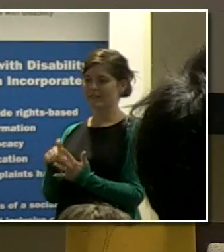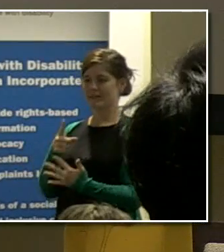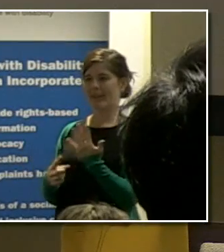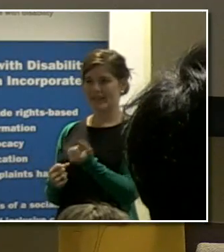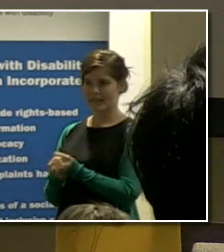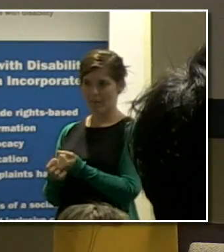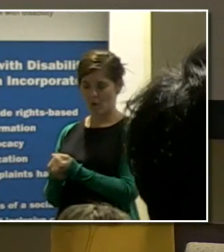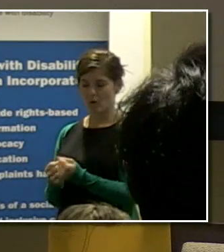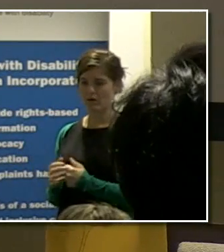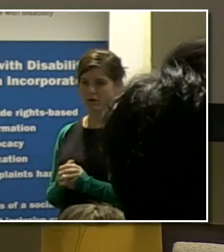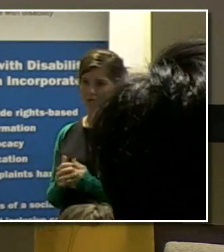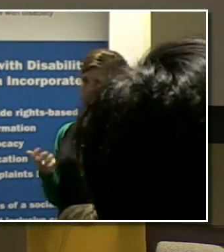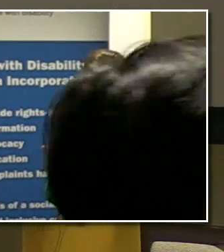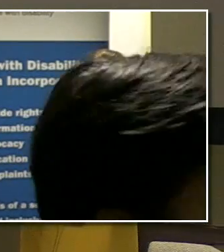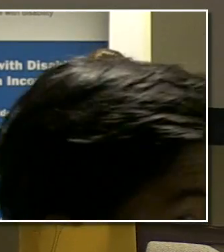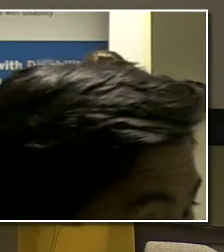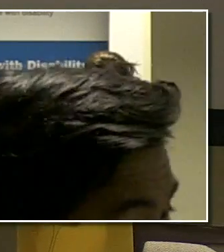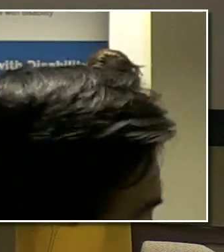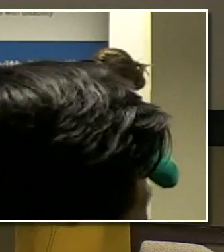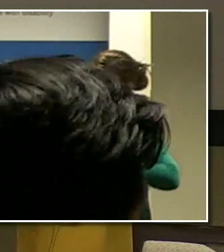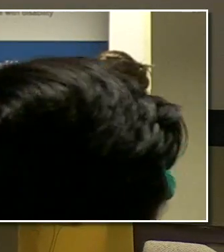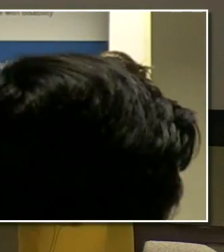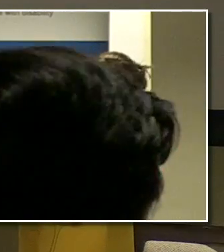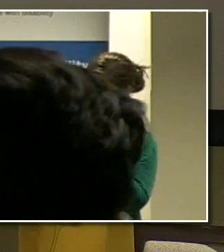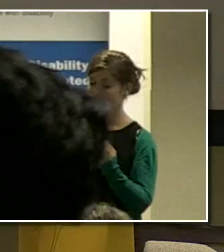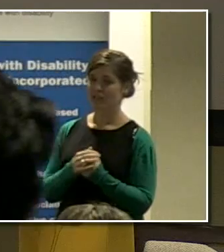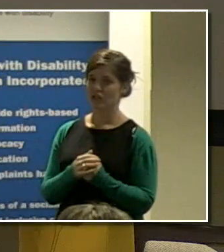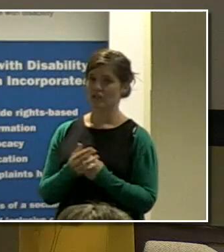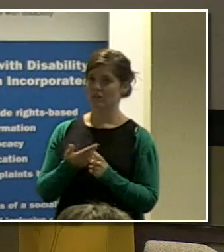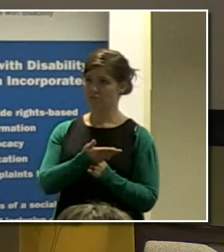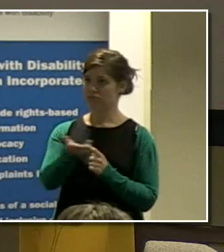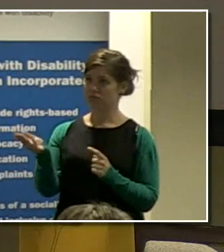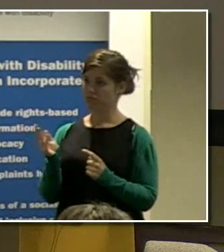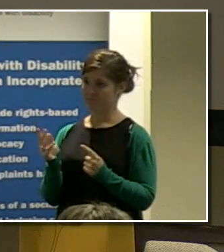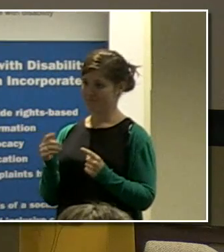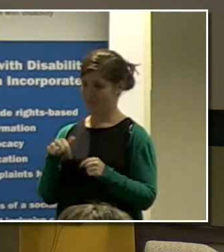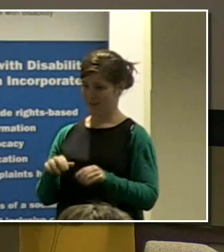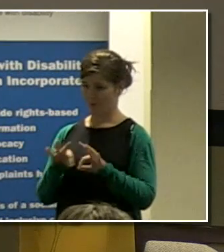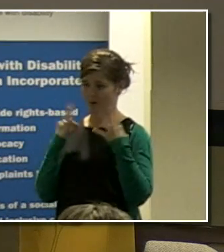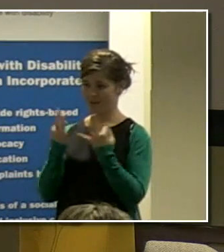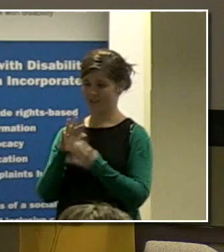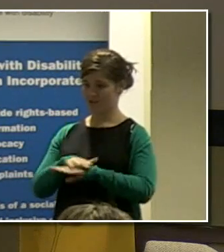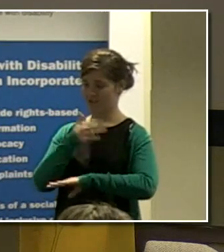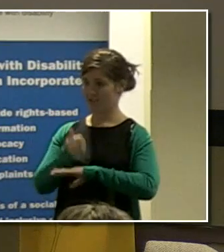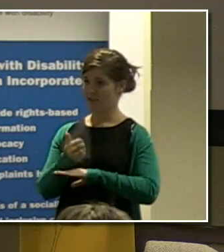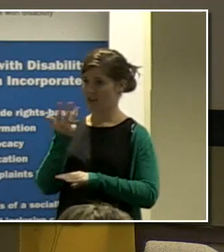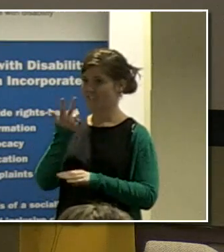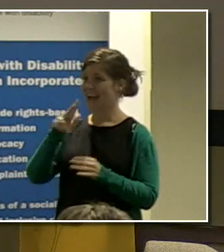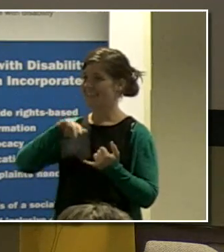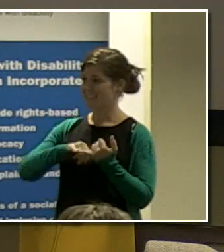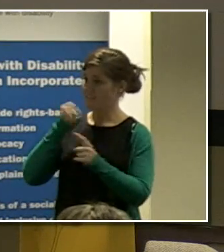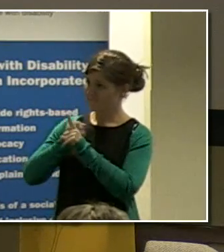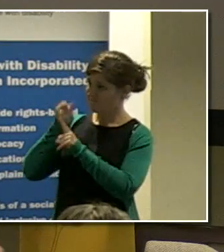support that so many of us in this organisation, which has been around through the 80s, since the 80s, have actually been fighting for.